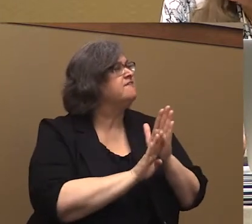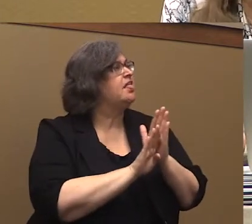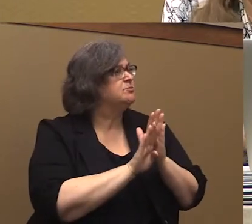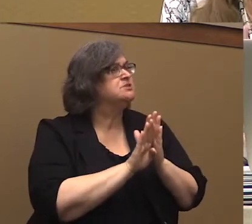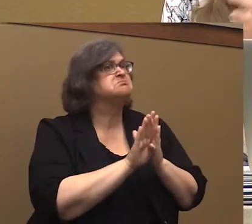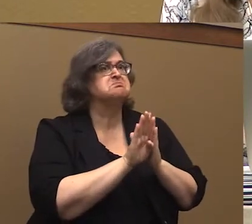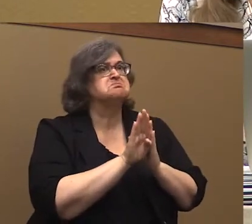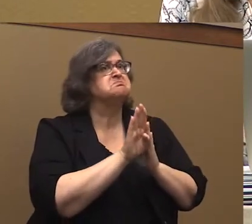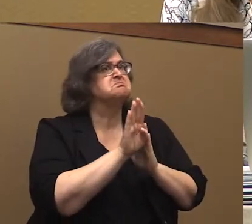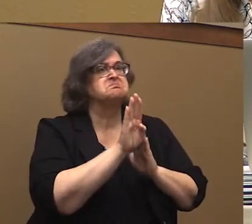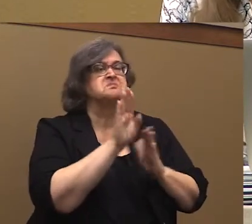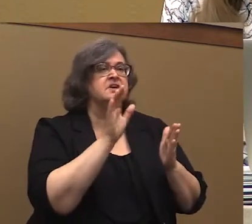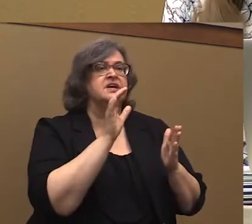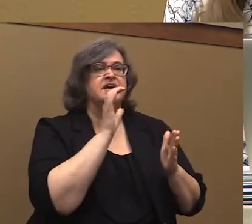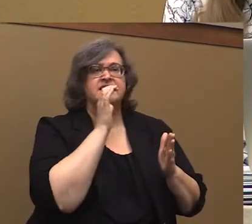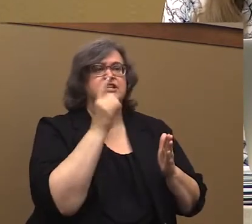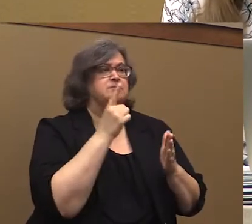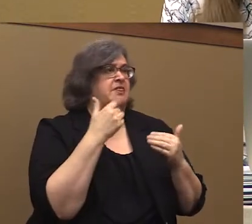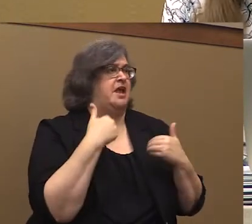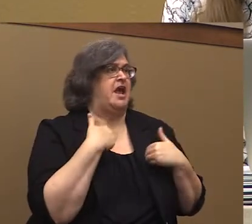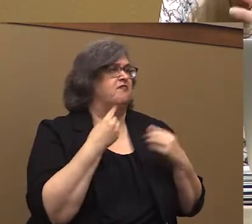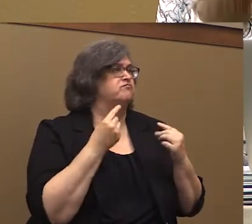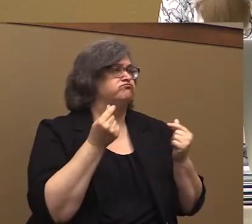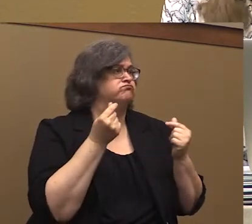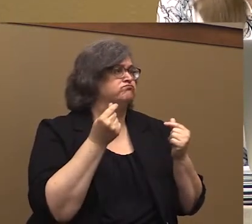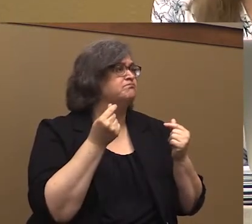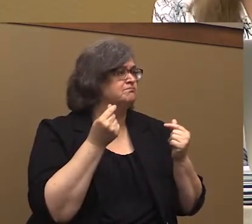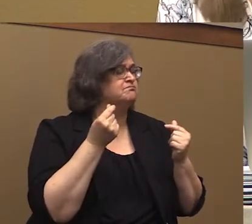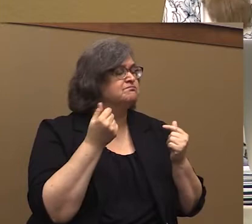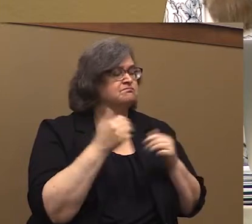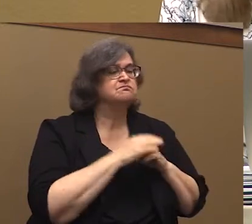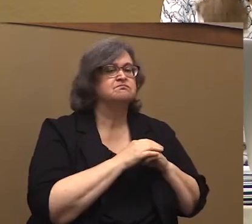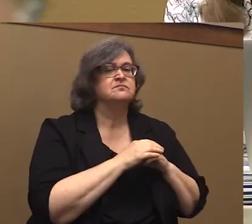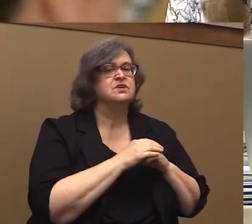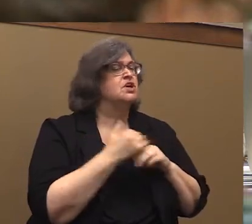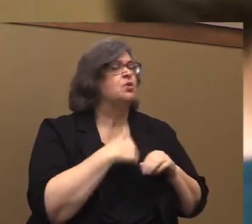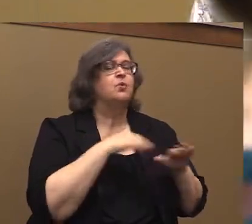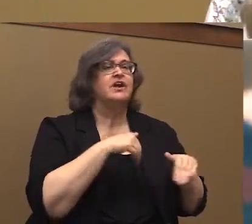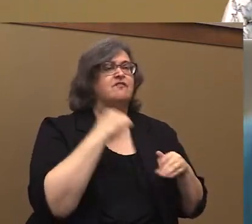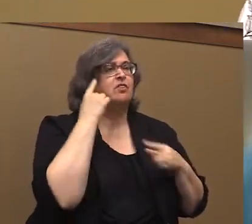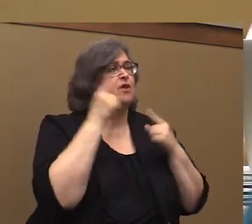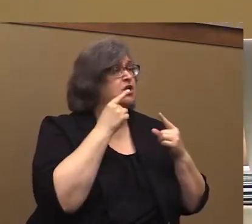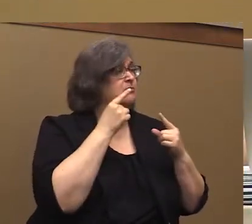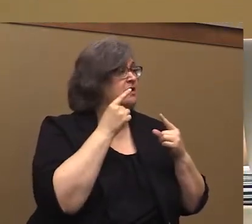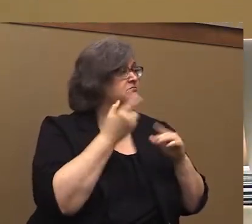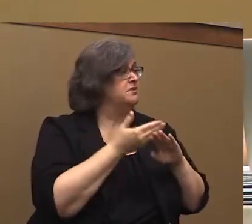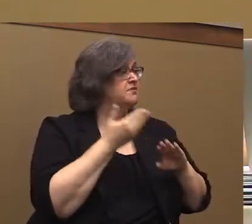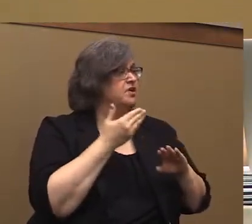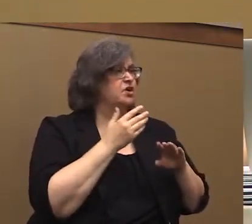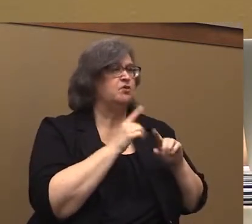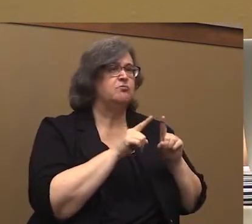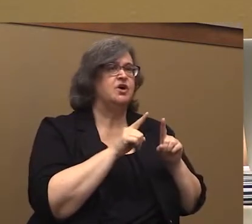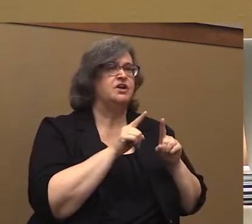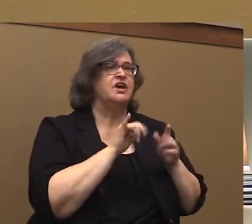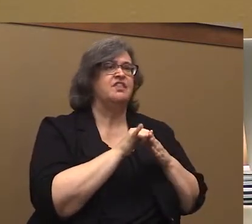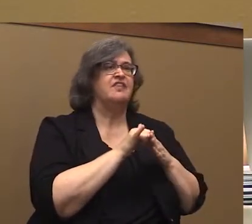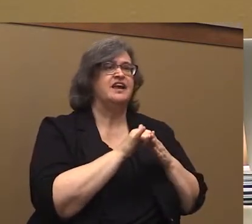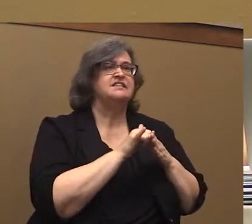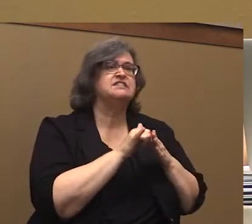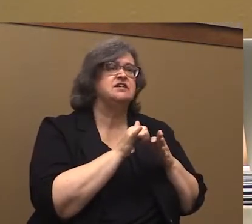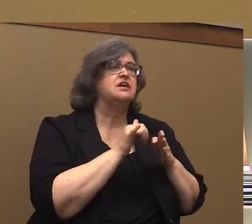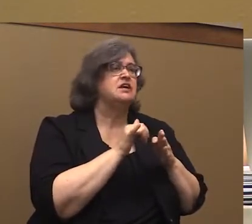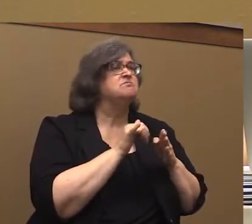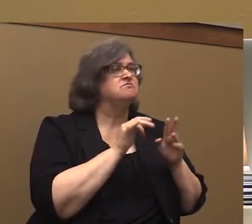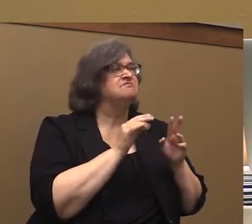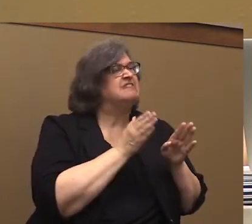develops. It is not something that they have, and perhaps we haven't really thought about this before, but is an area of